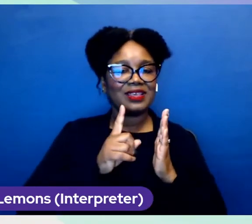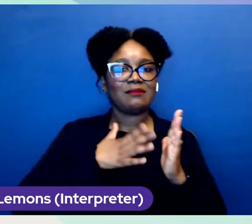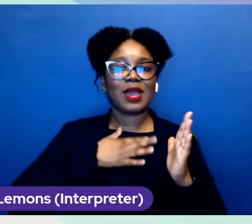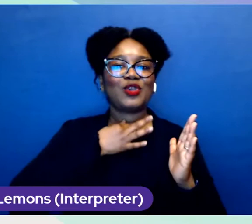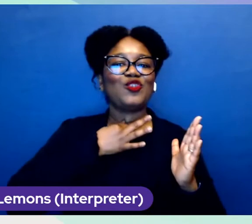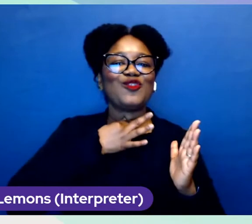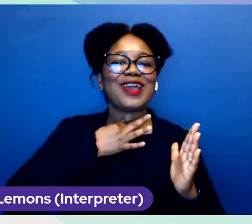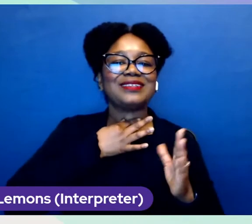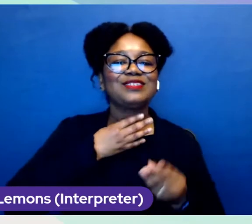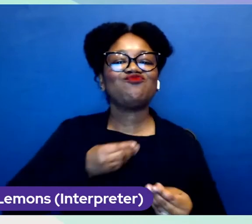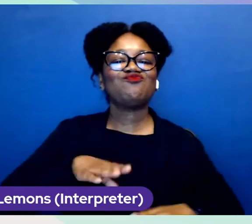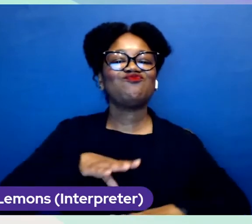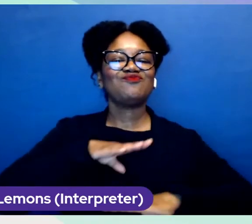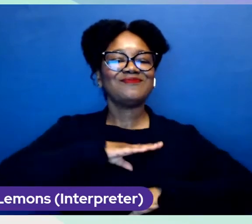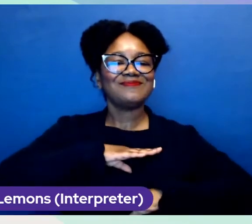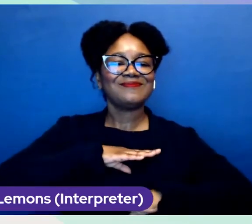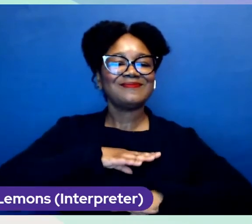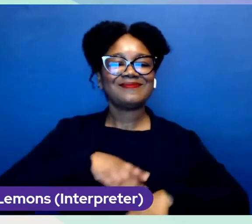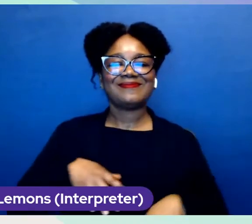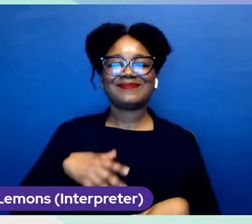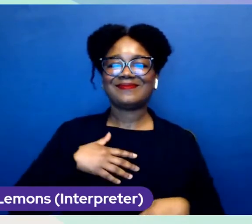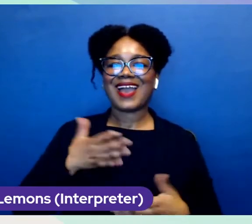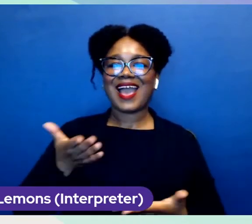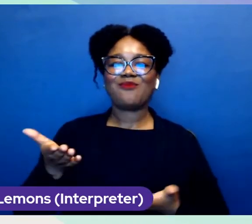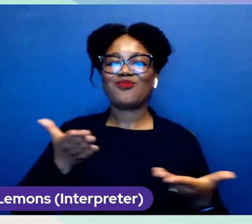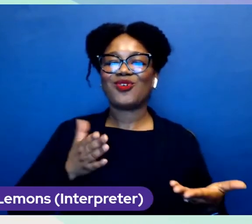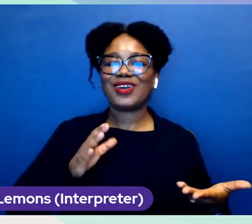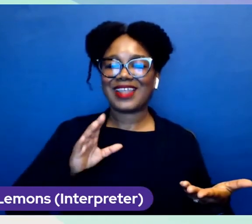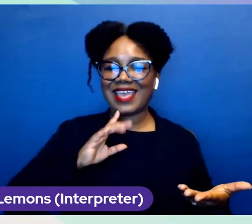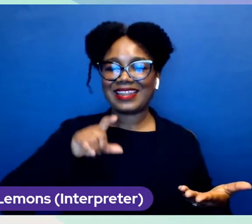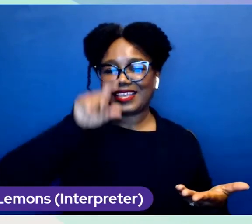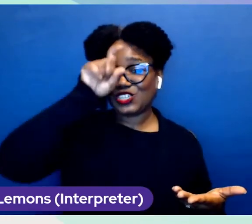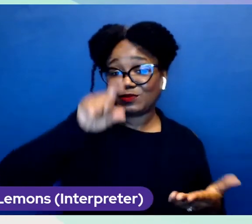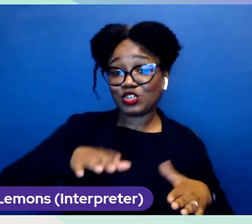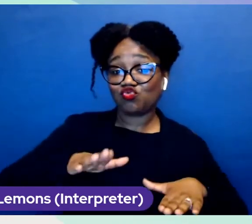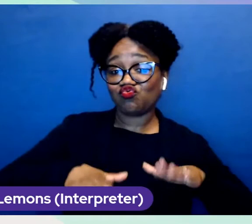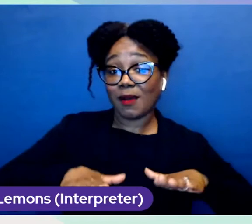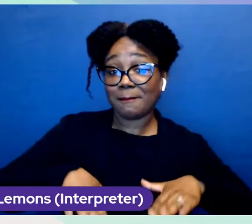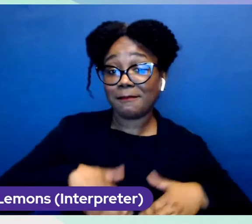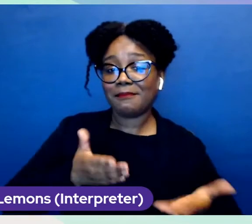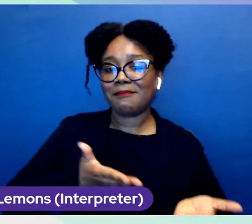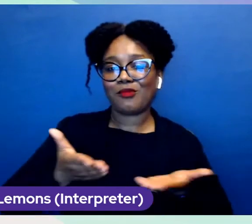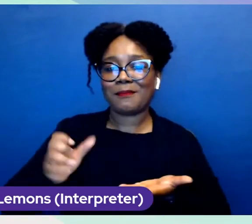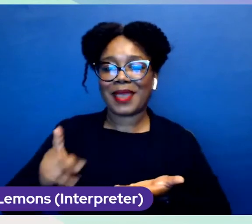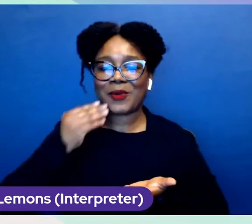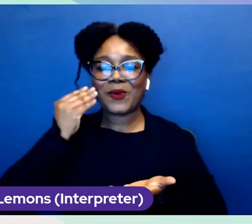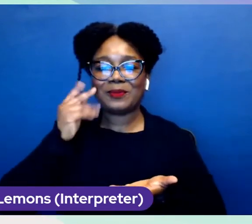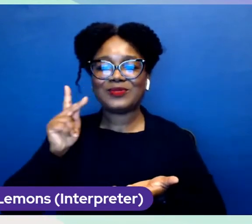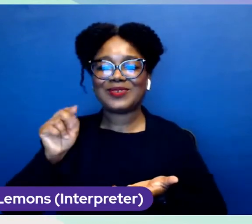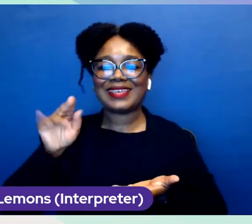carrying an Egyptian drum to Kenya with me. And now I use it in most of my compositions. And I also, you know, use